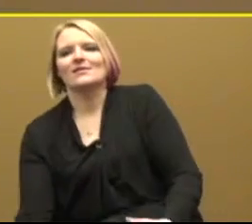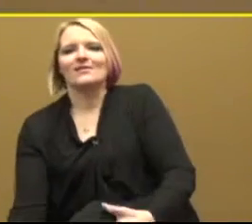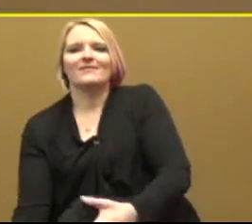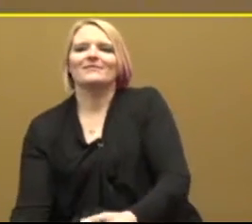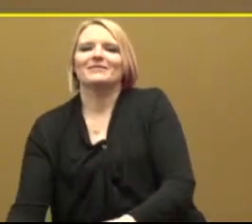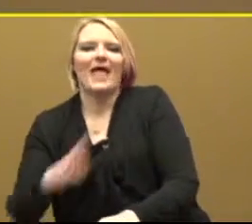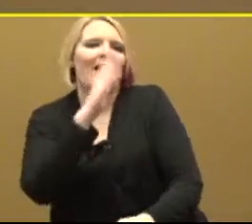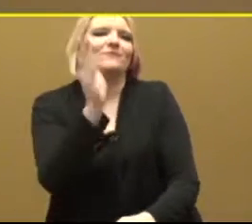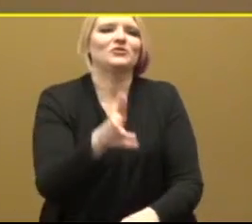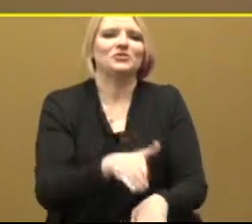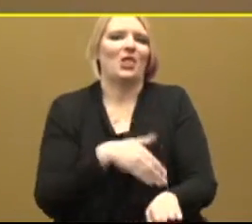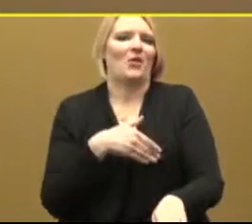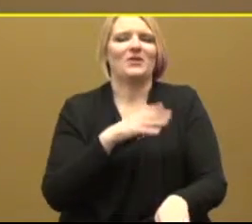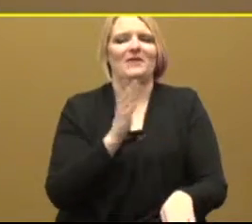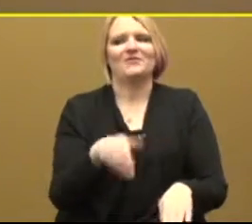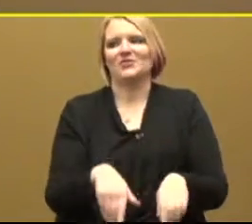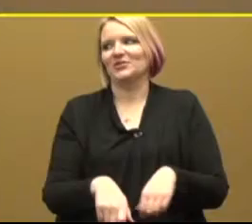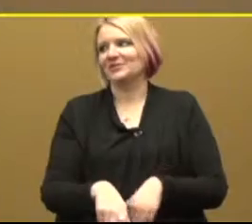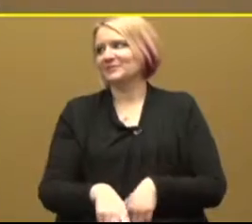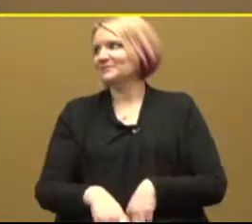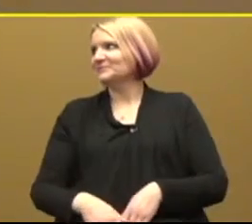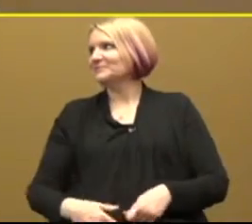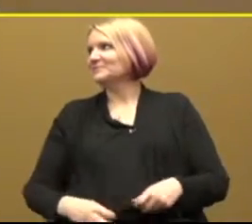They're never, ever slow.